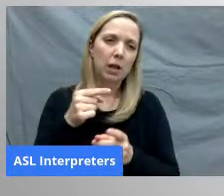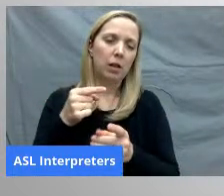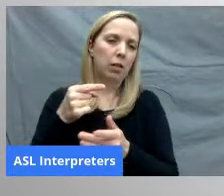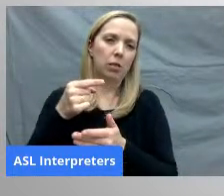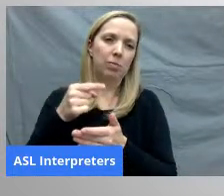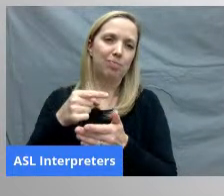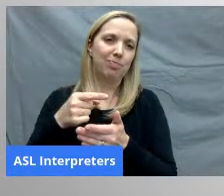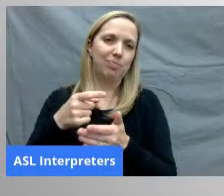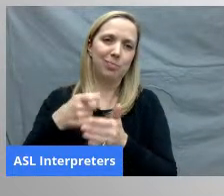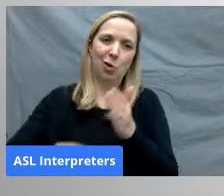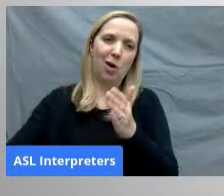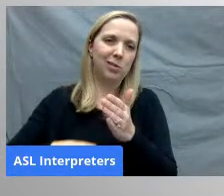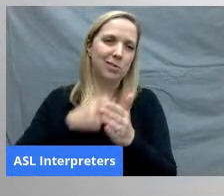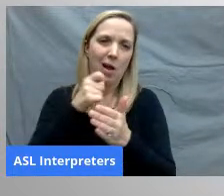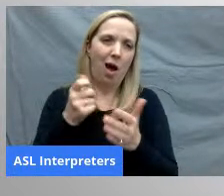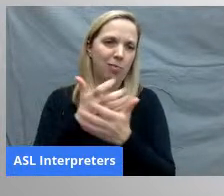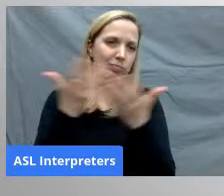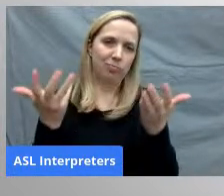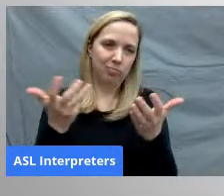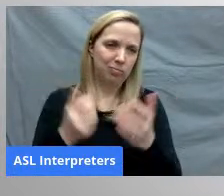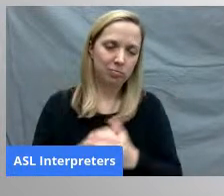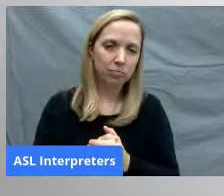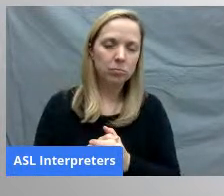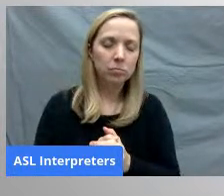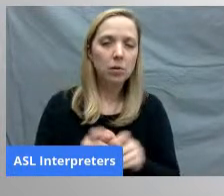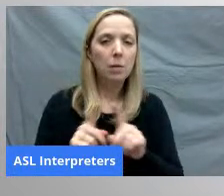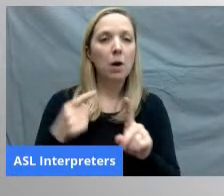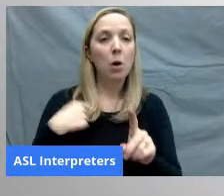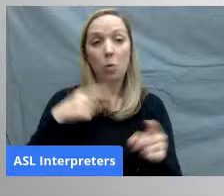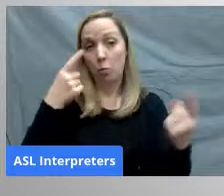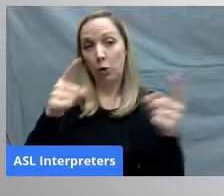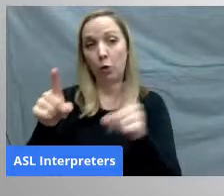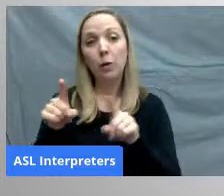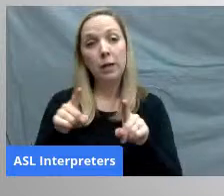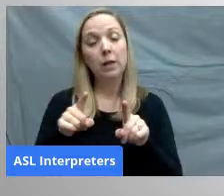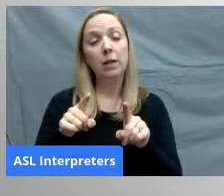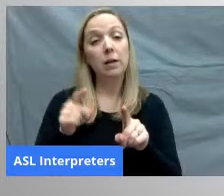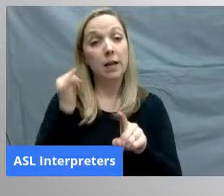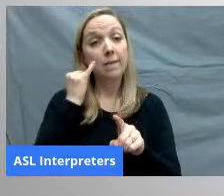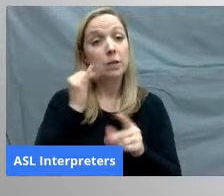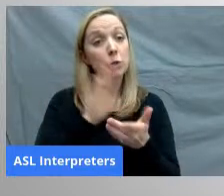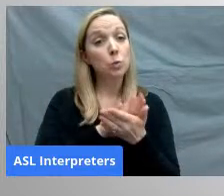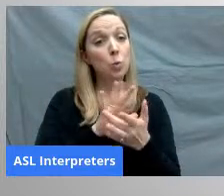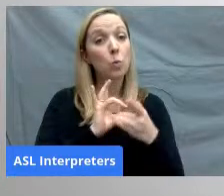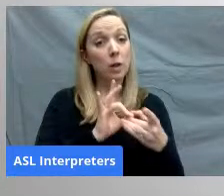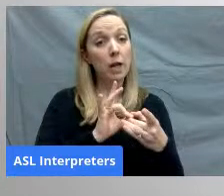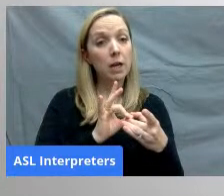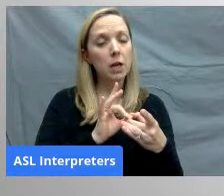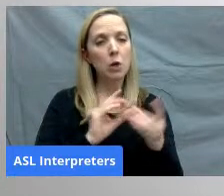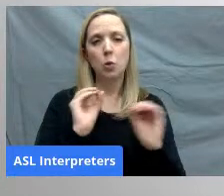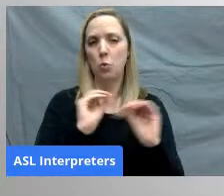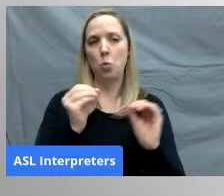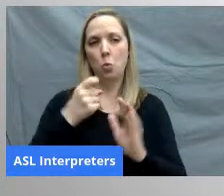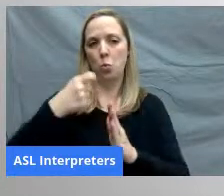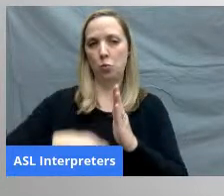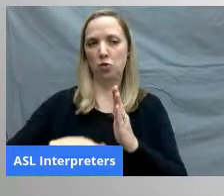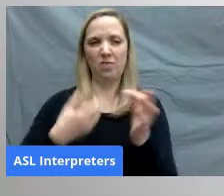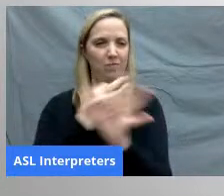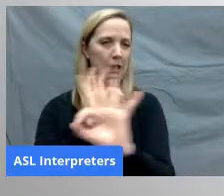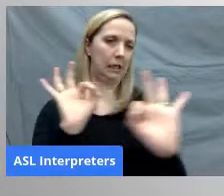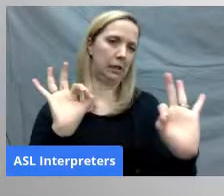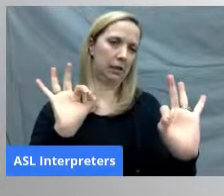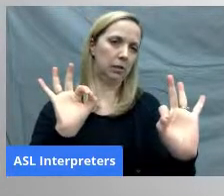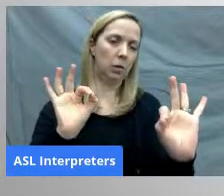agreed that those community school activities would probably be free of charge. So we didn't think we needed to modify